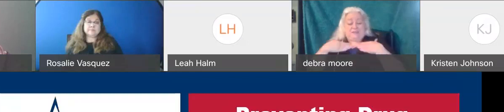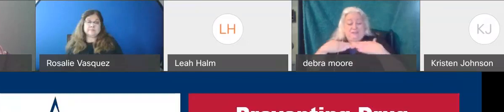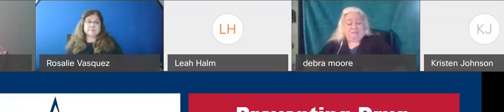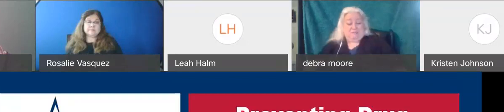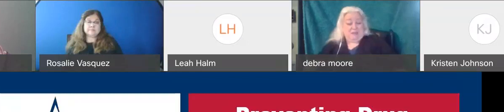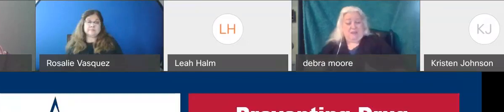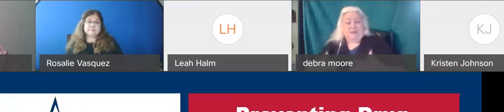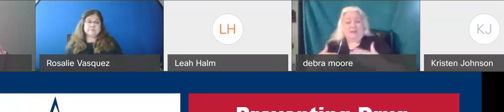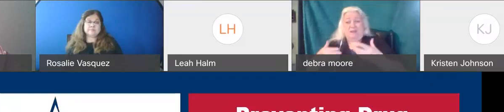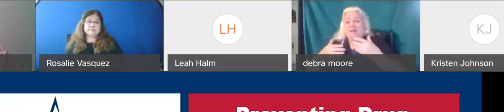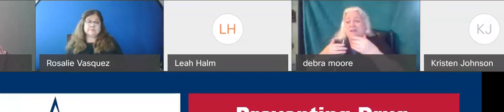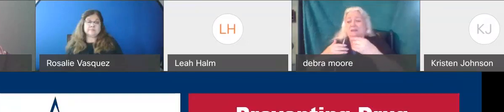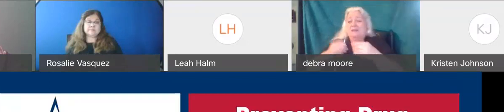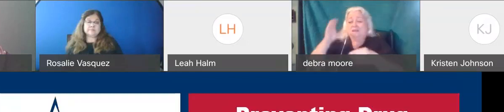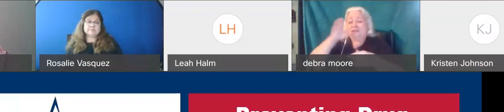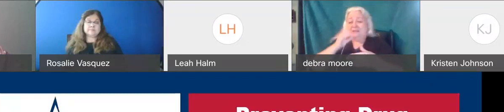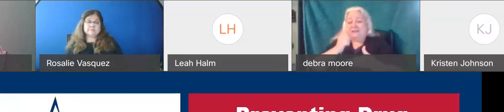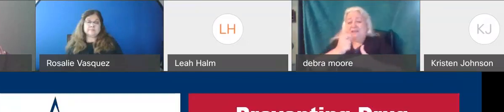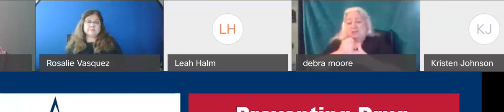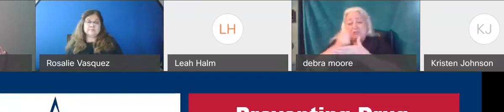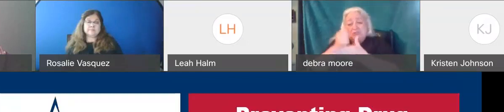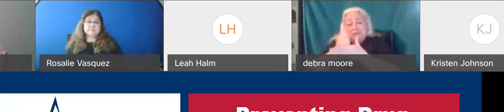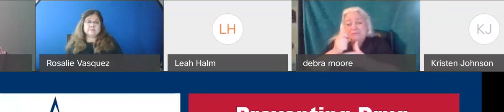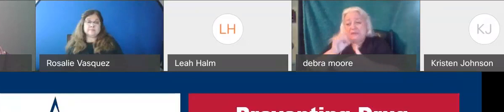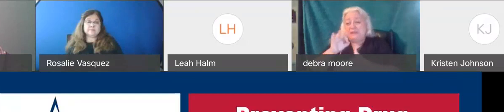use, and also seeking treatment if you need help.